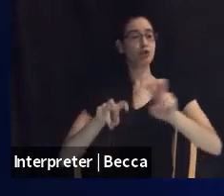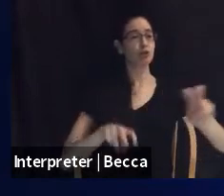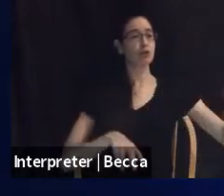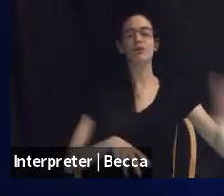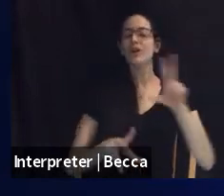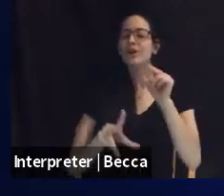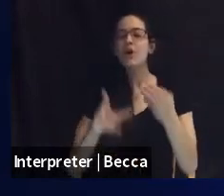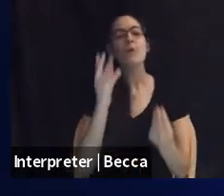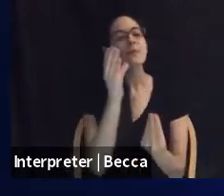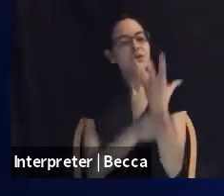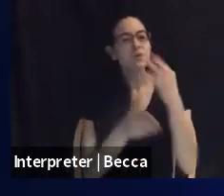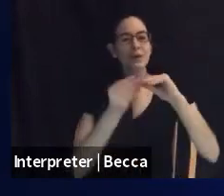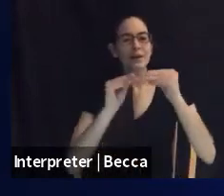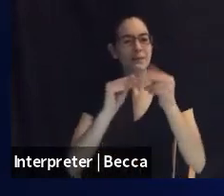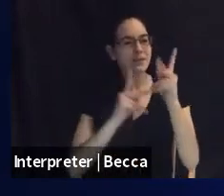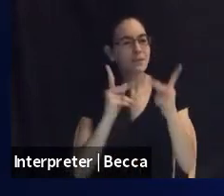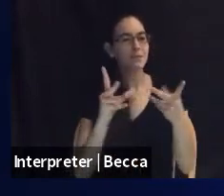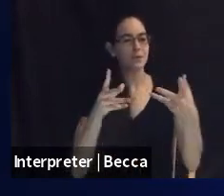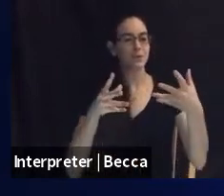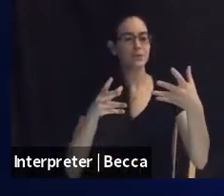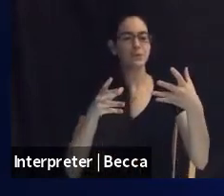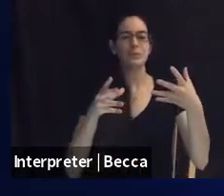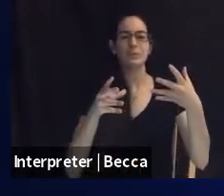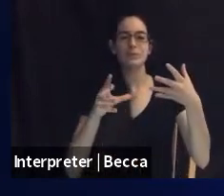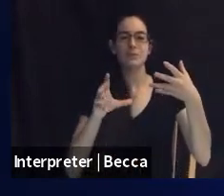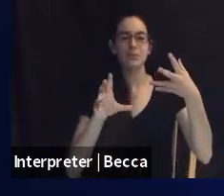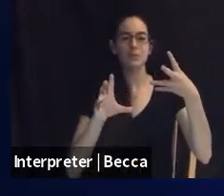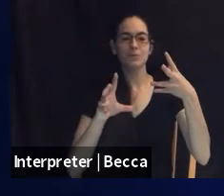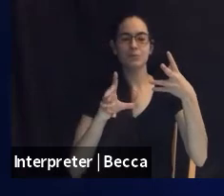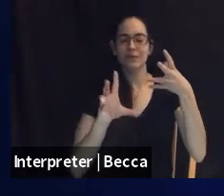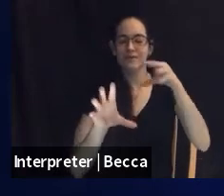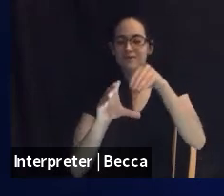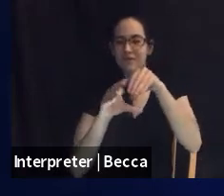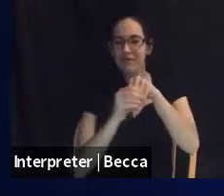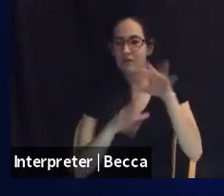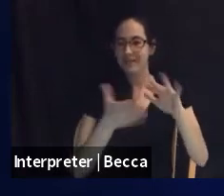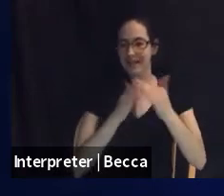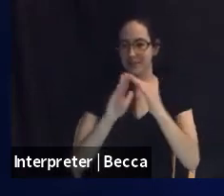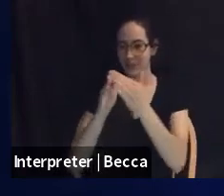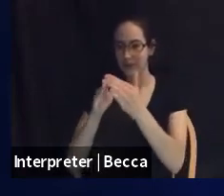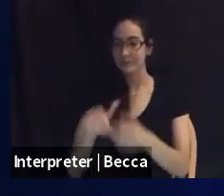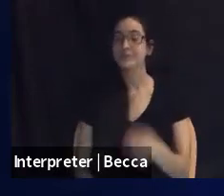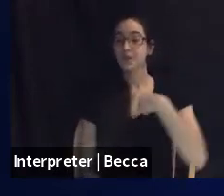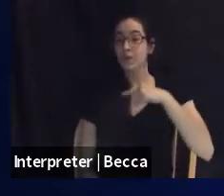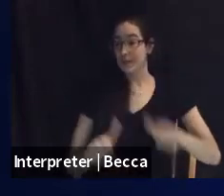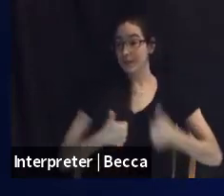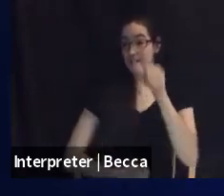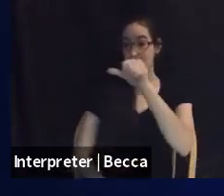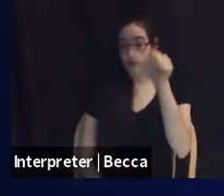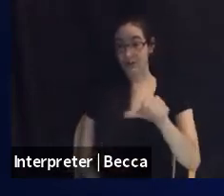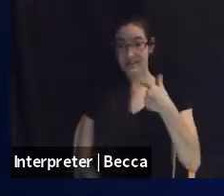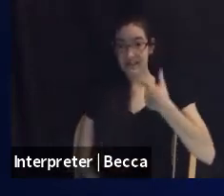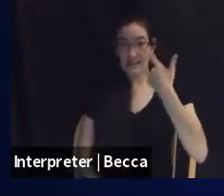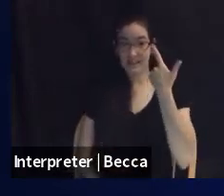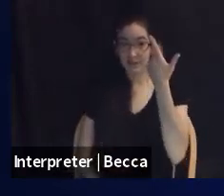with people who added to their community. We live in Austin. If you're not watching from Austin, our city is going through a major